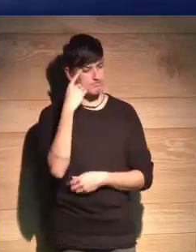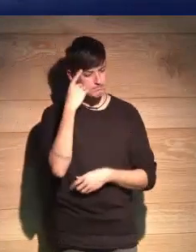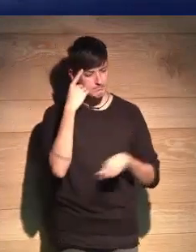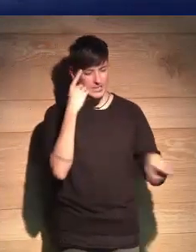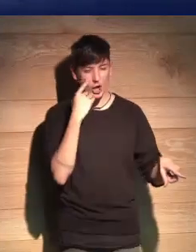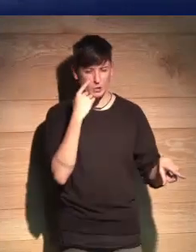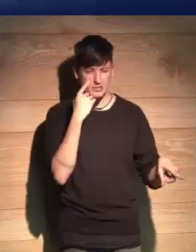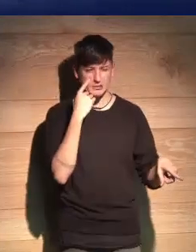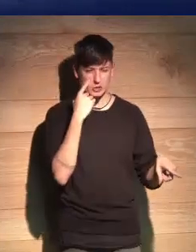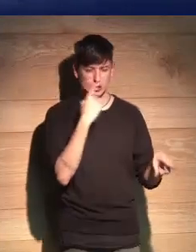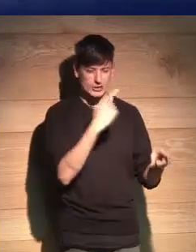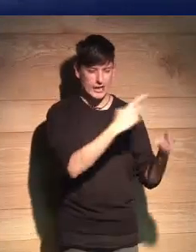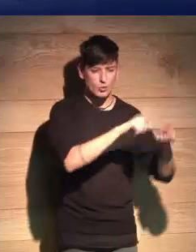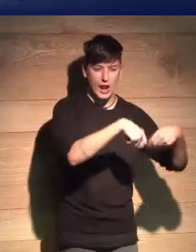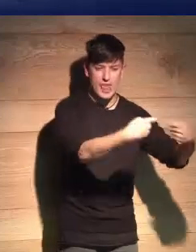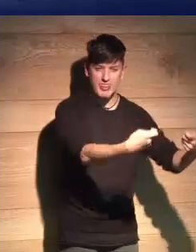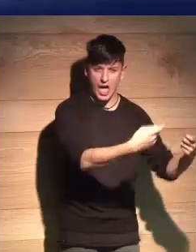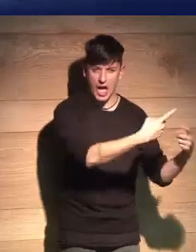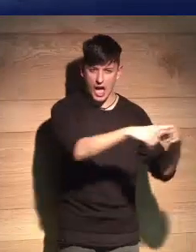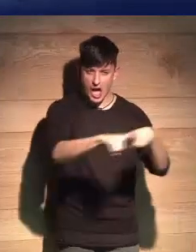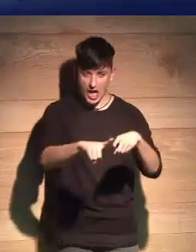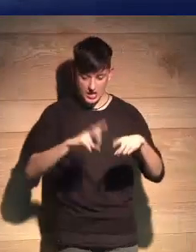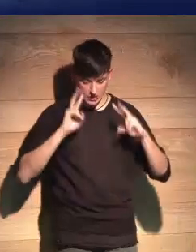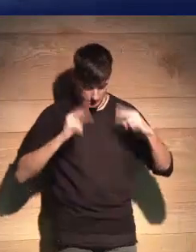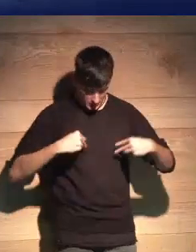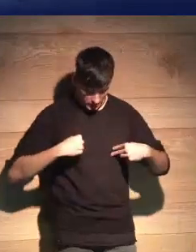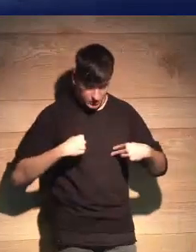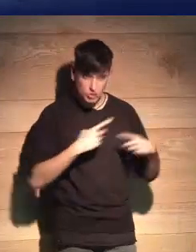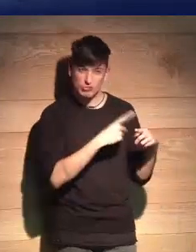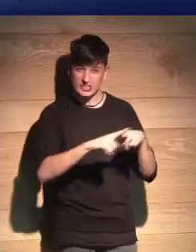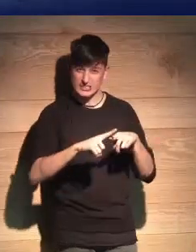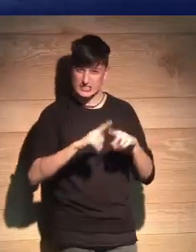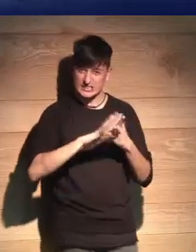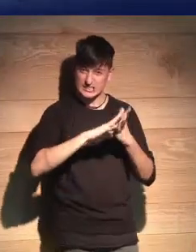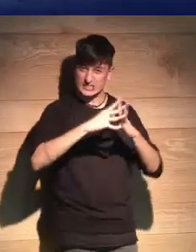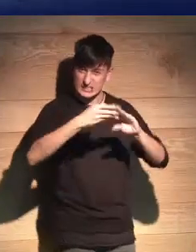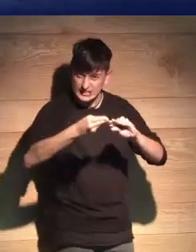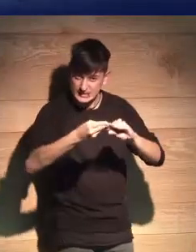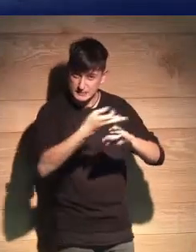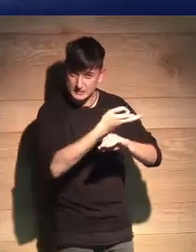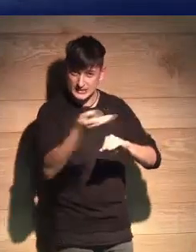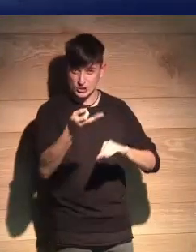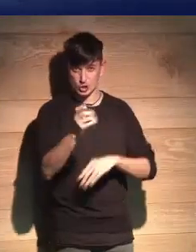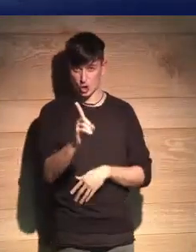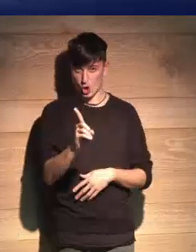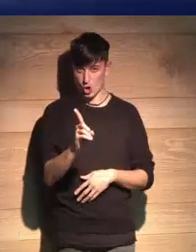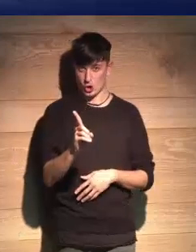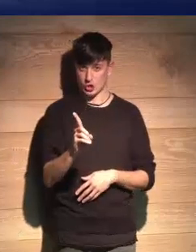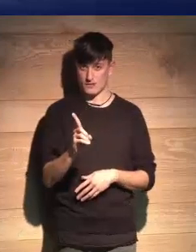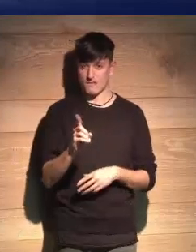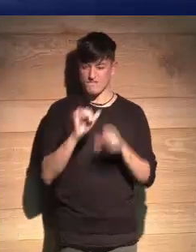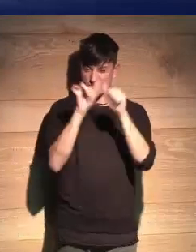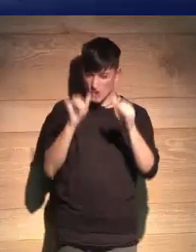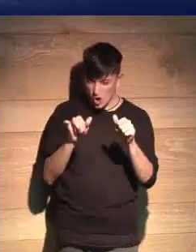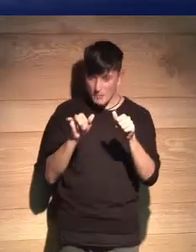are observing things in nature and in ourselves that do not adjust or fit with the mode of